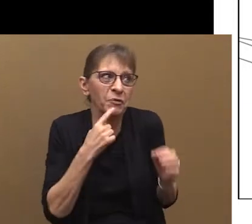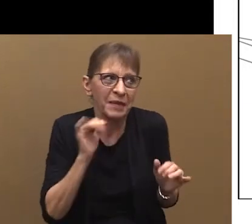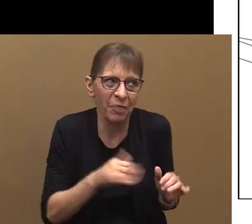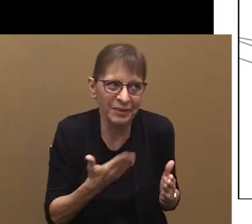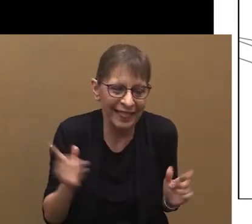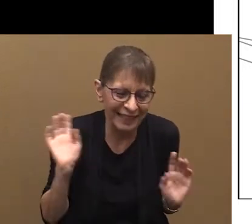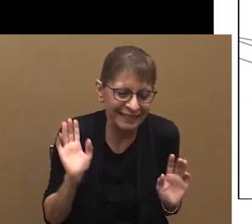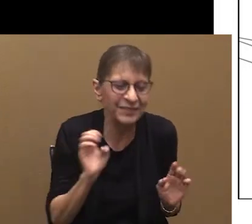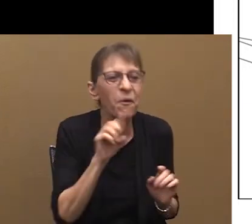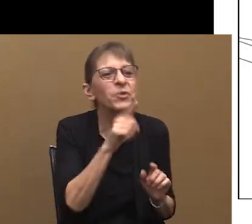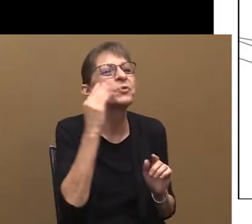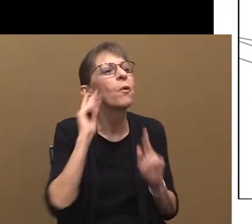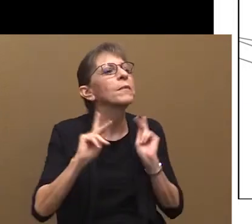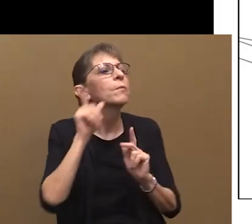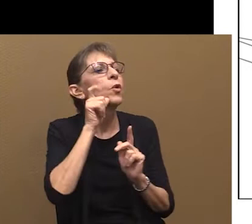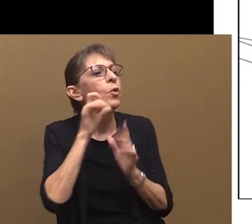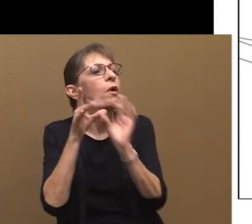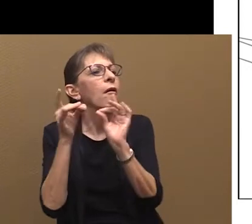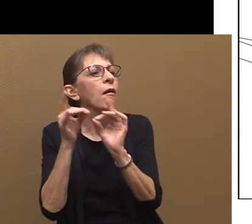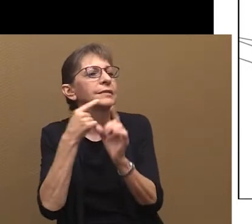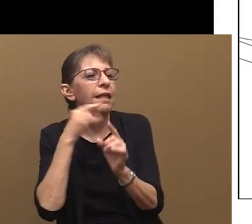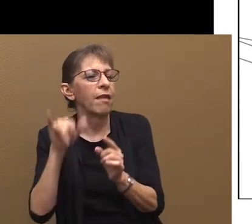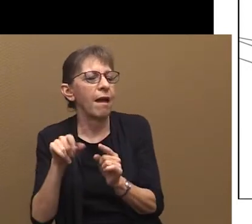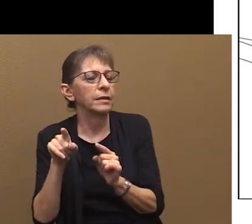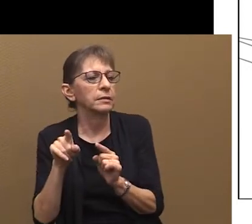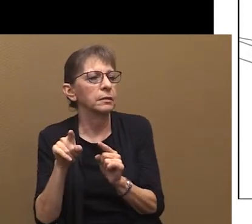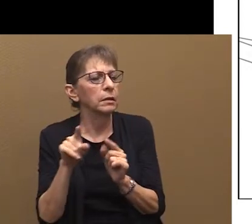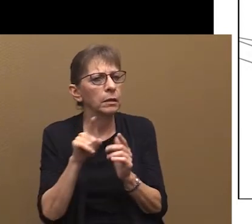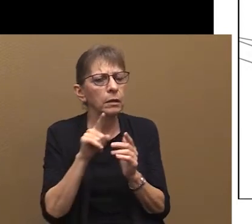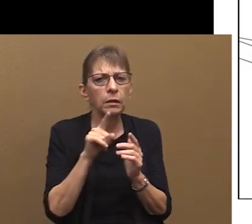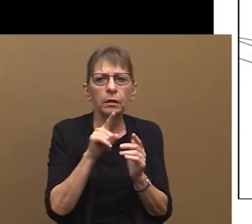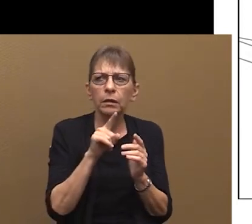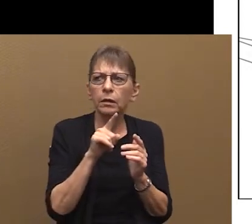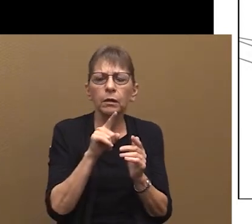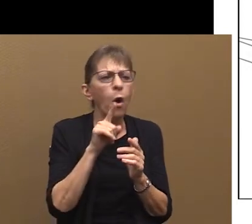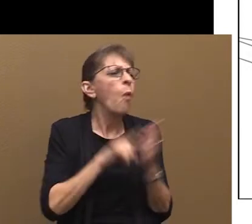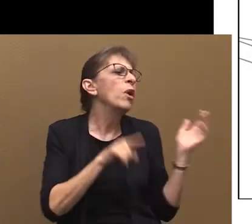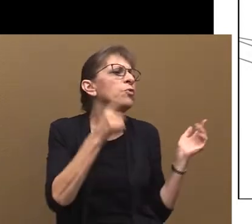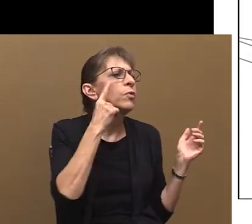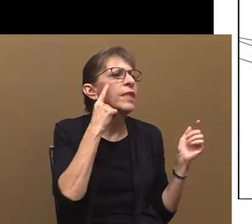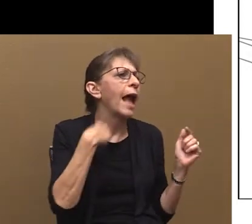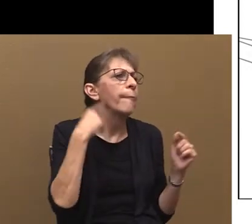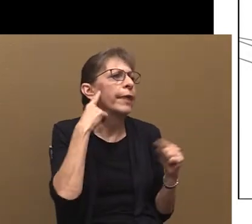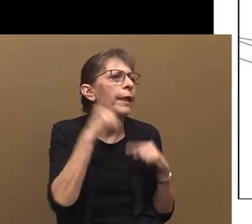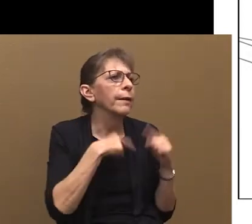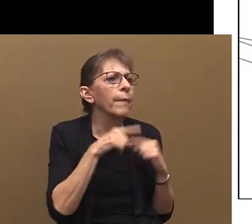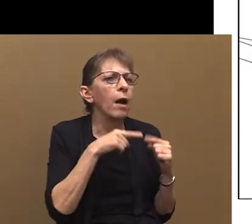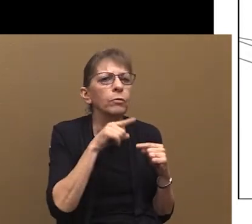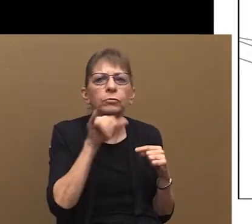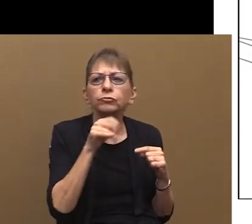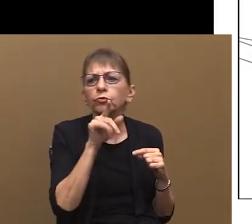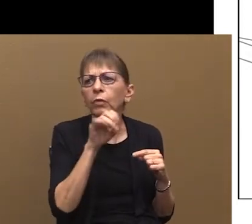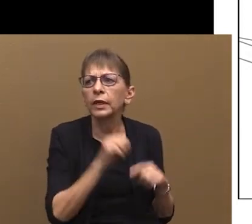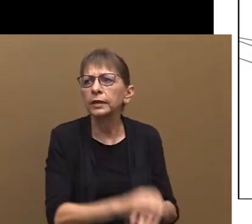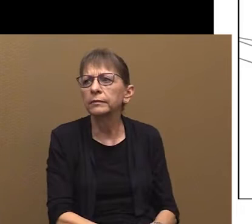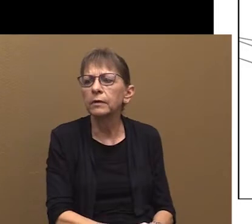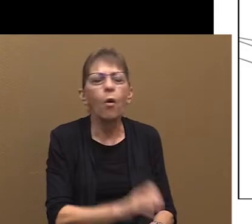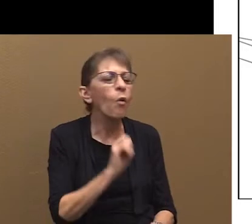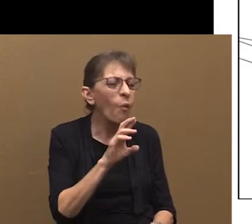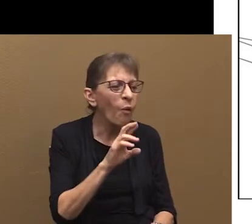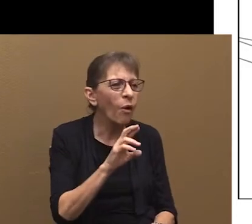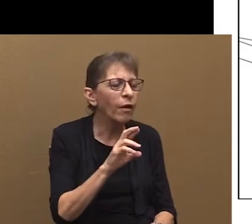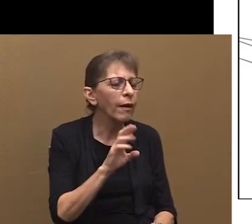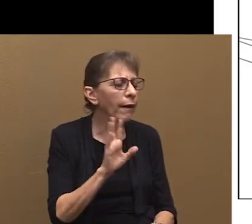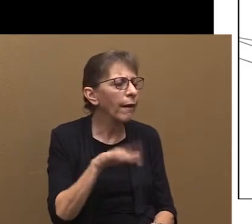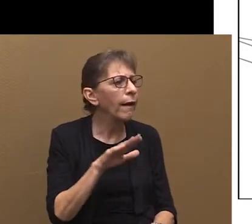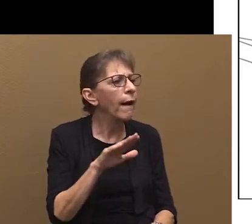okay if you said them, or you know people that said them. What do you think I'm thinking about your behavior?